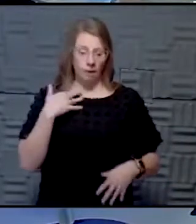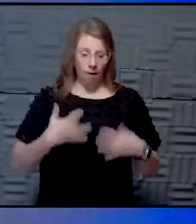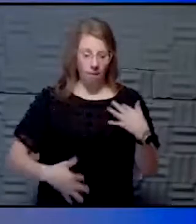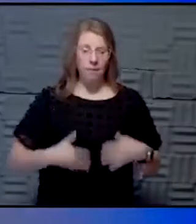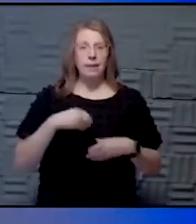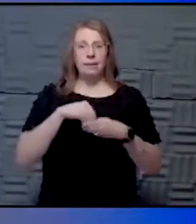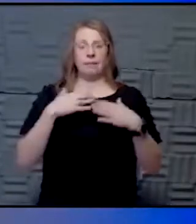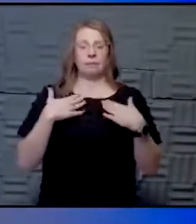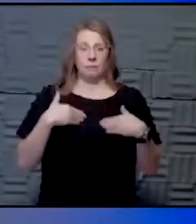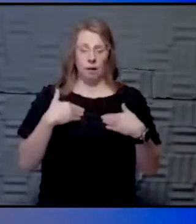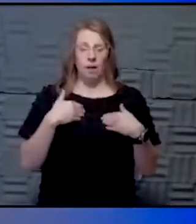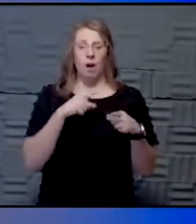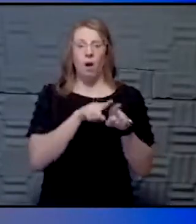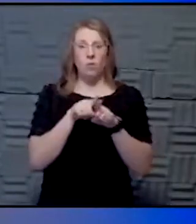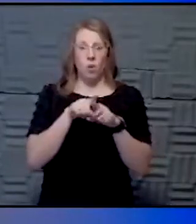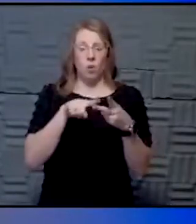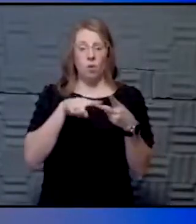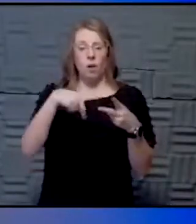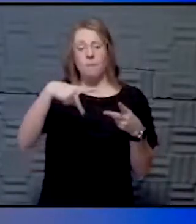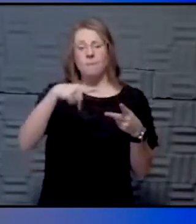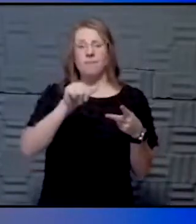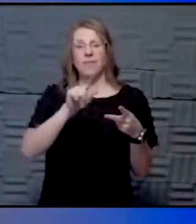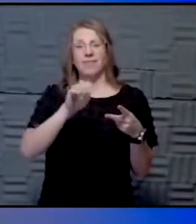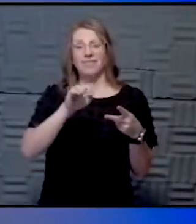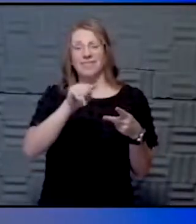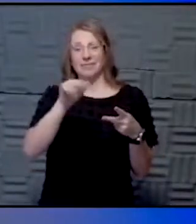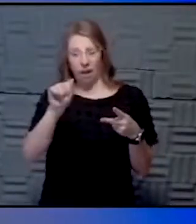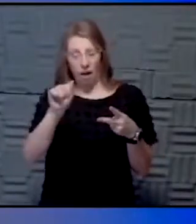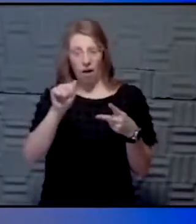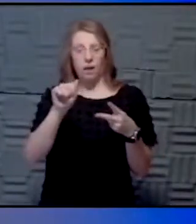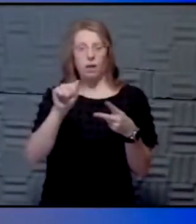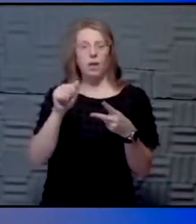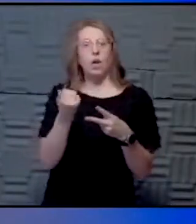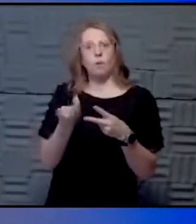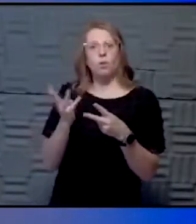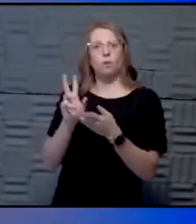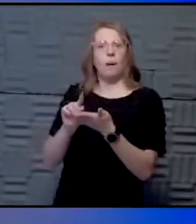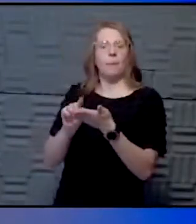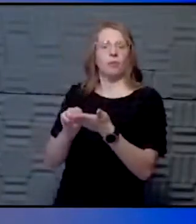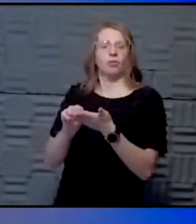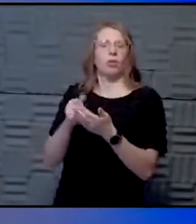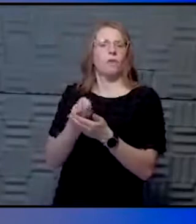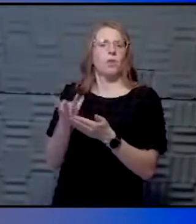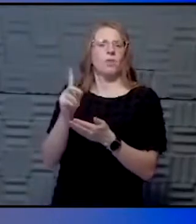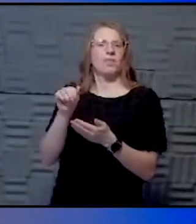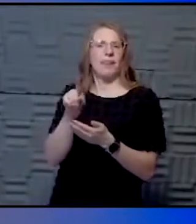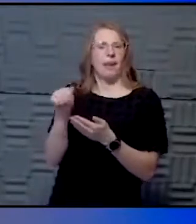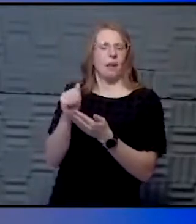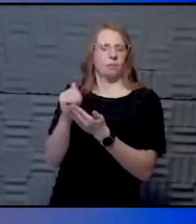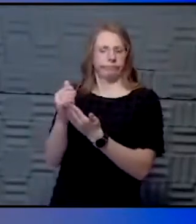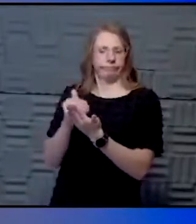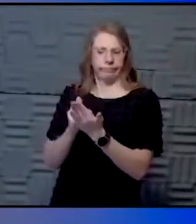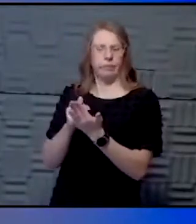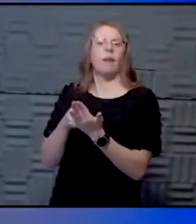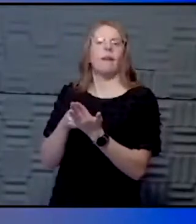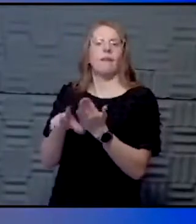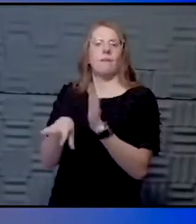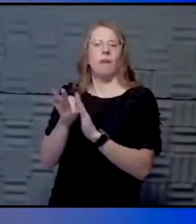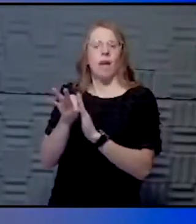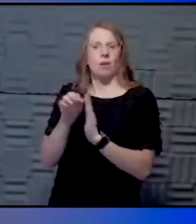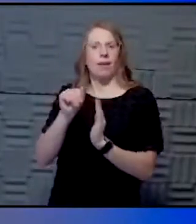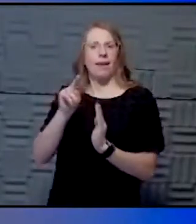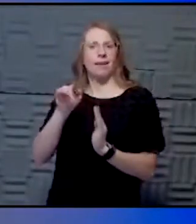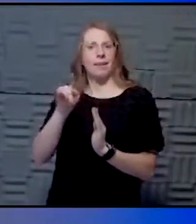Yeah, so there has been both of those initial studies that have published, some smaller data sets right now, but of course we have found antibodies in breast